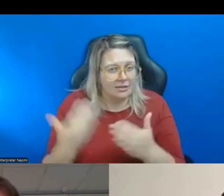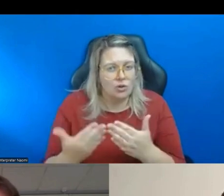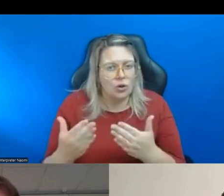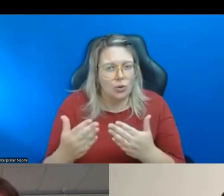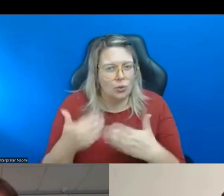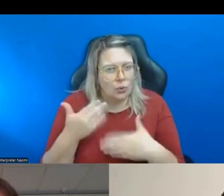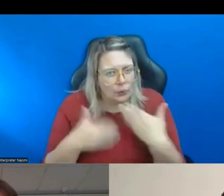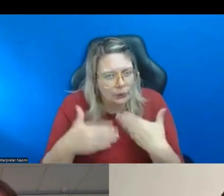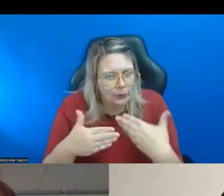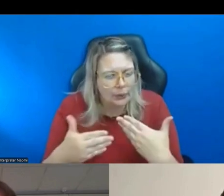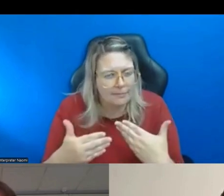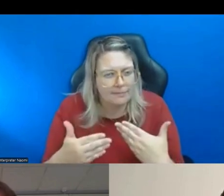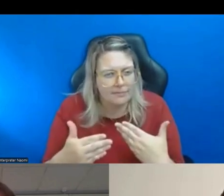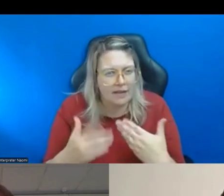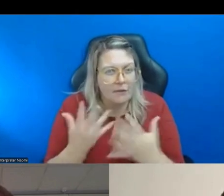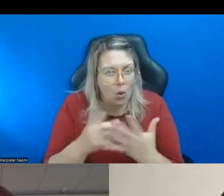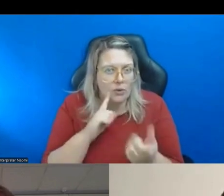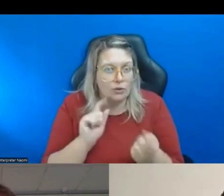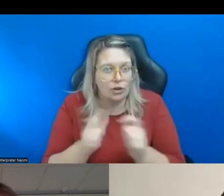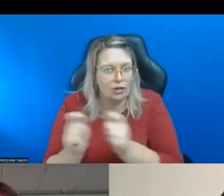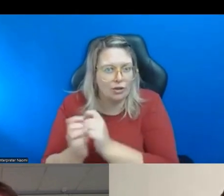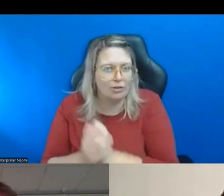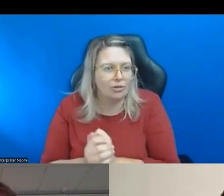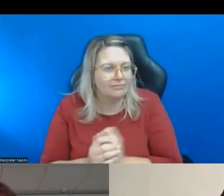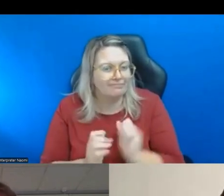There's a lot that's going to happen.